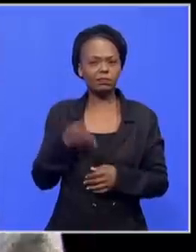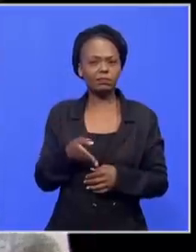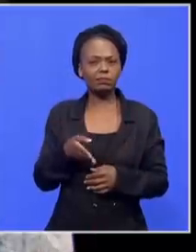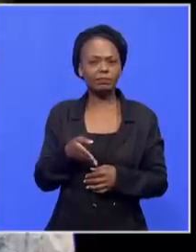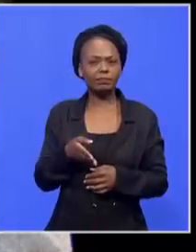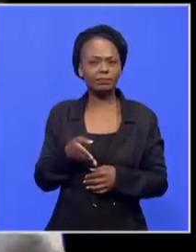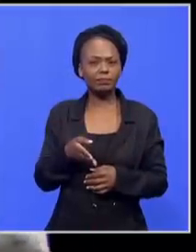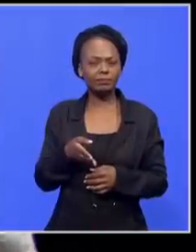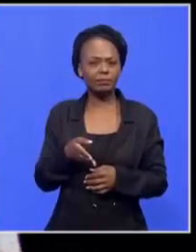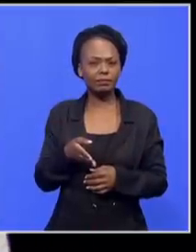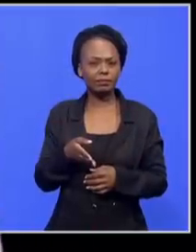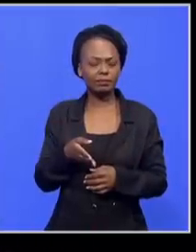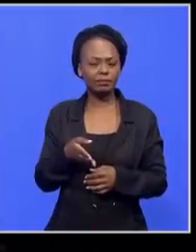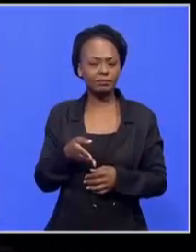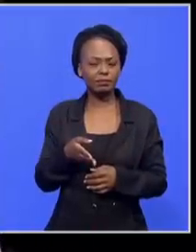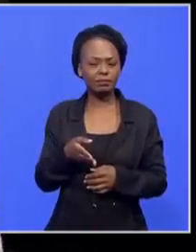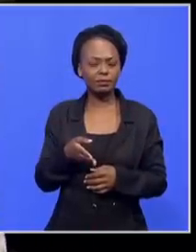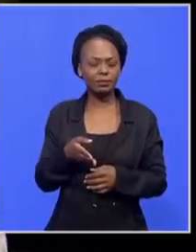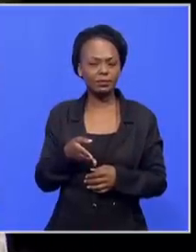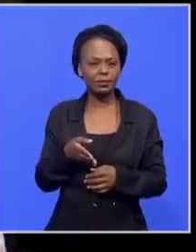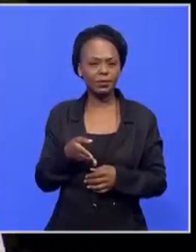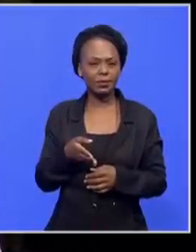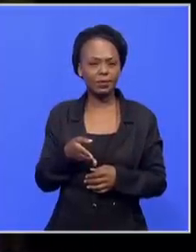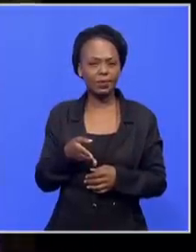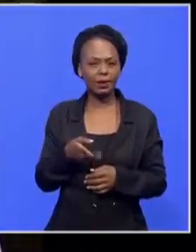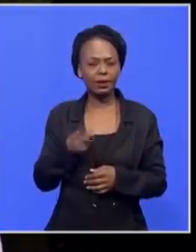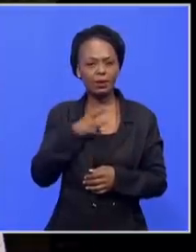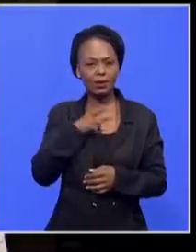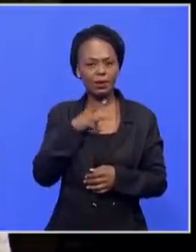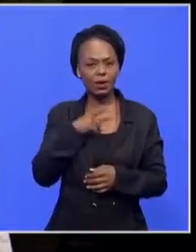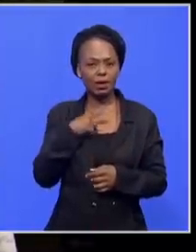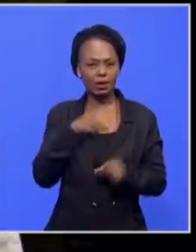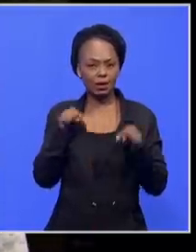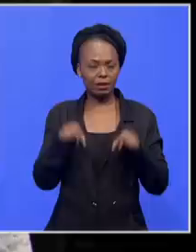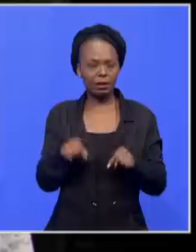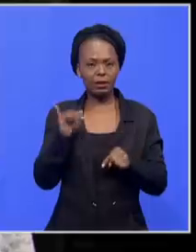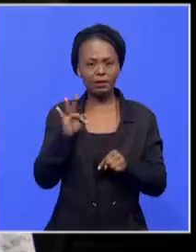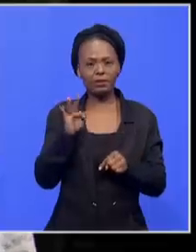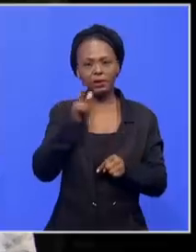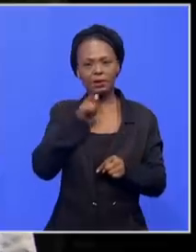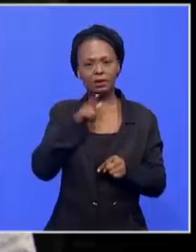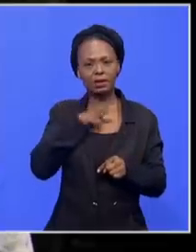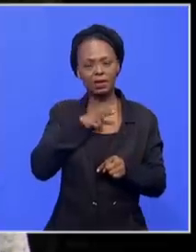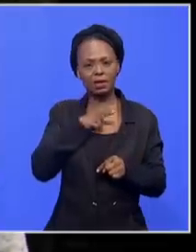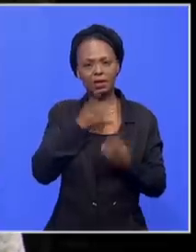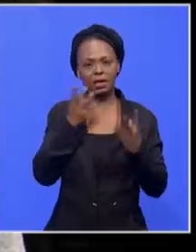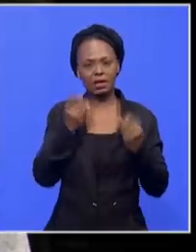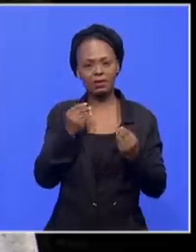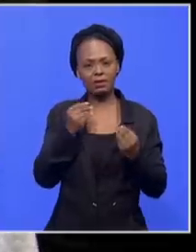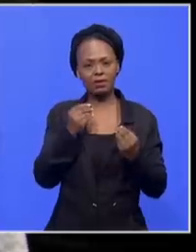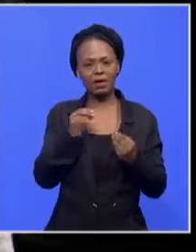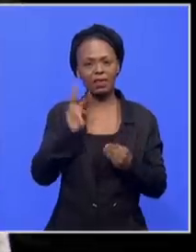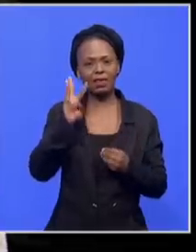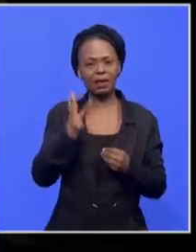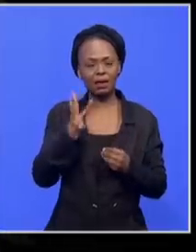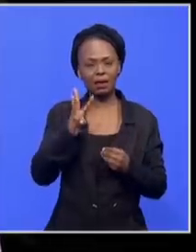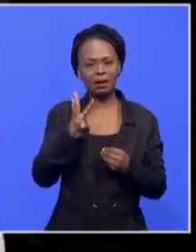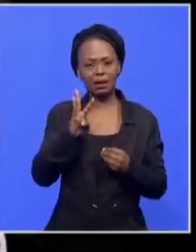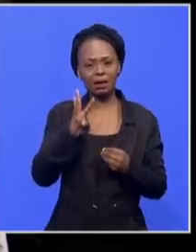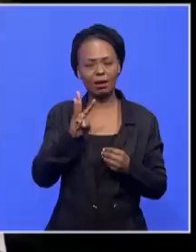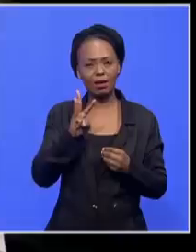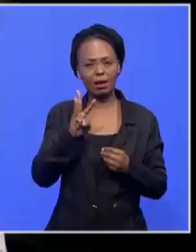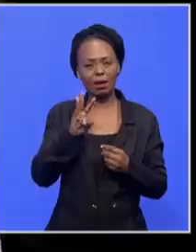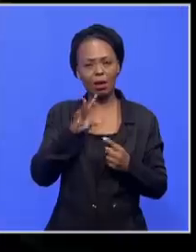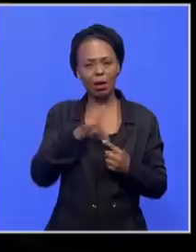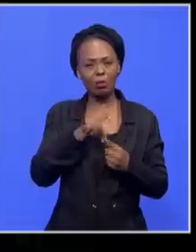I'm not illegal. Because right now, if they told me there's 3 options, go to Lindela prison, go to